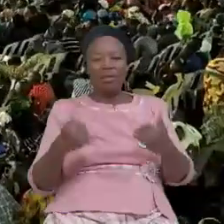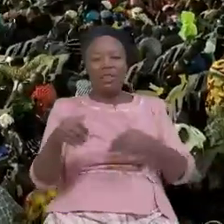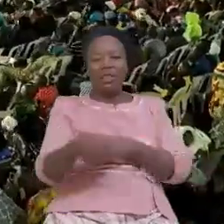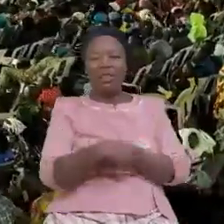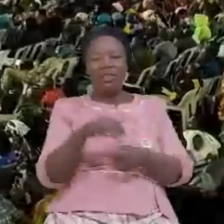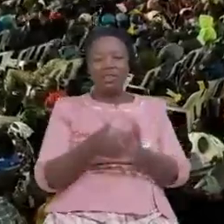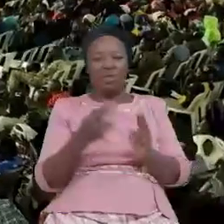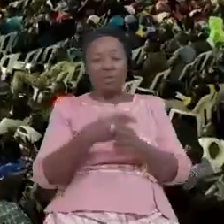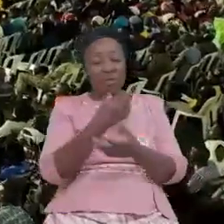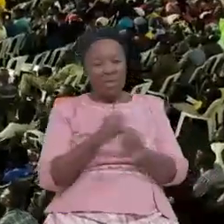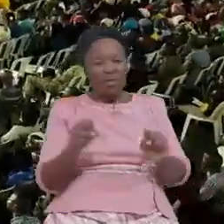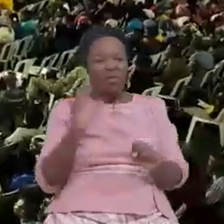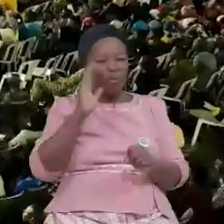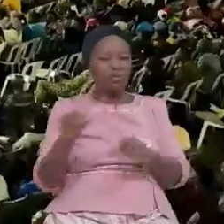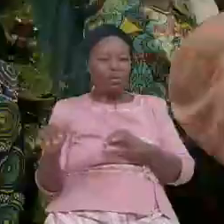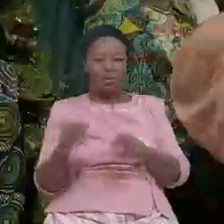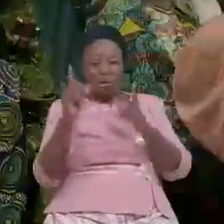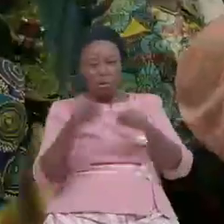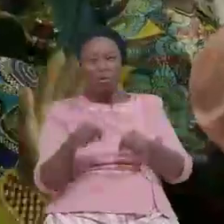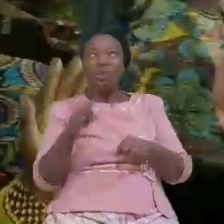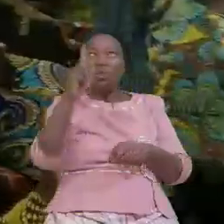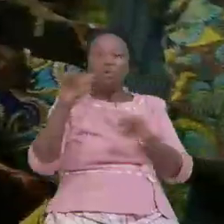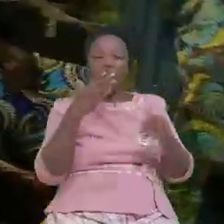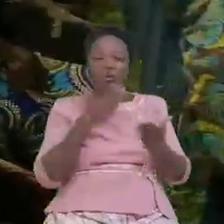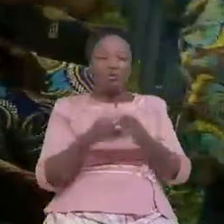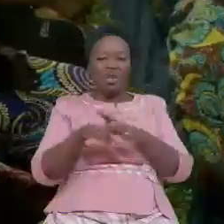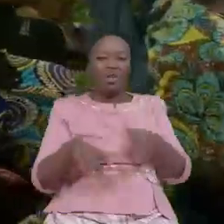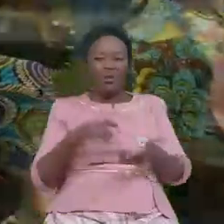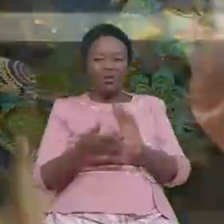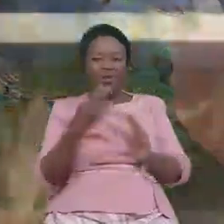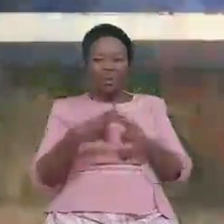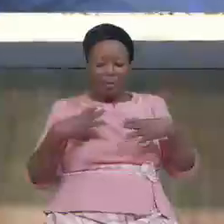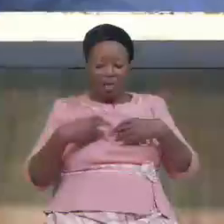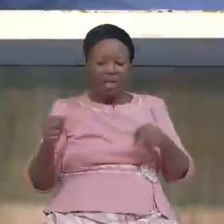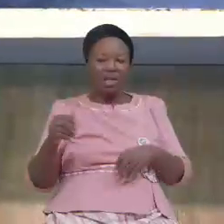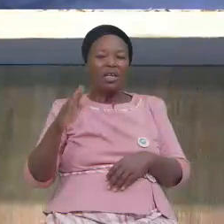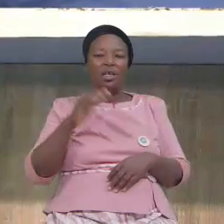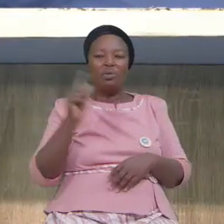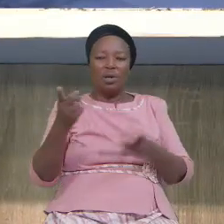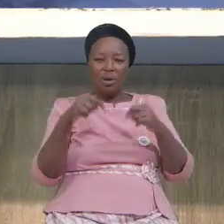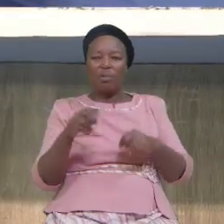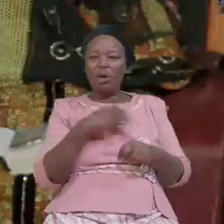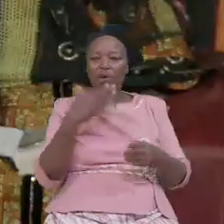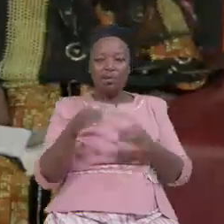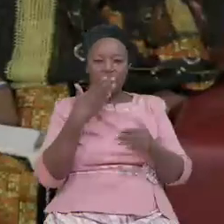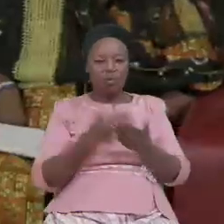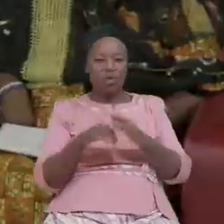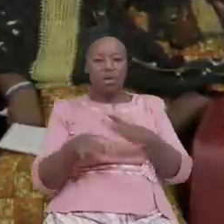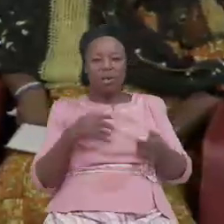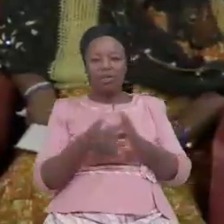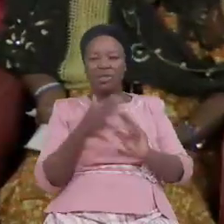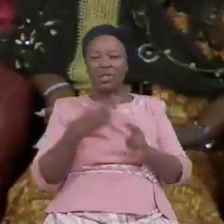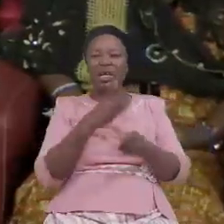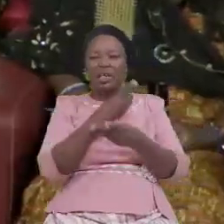will come. He'll do good in your life. Healing will come. He'll do good in your life. Deliverance